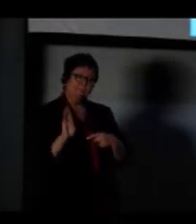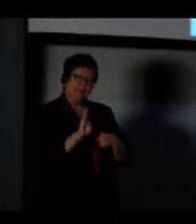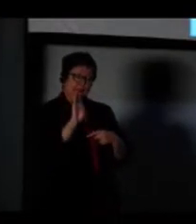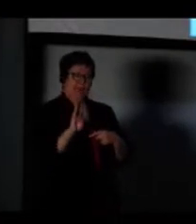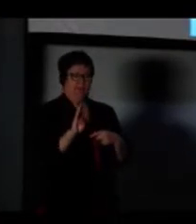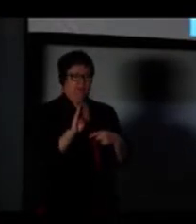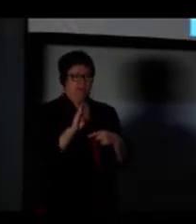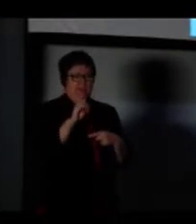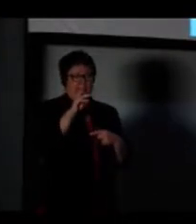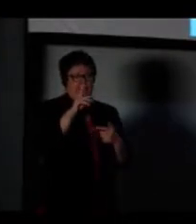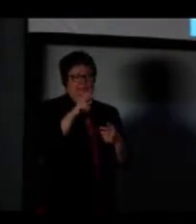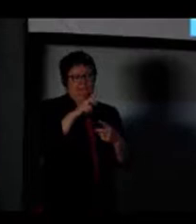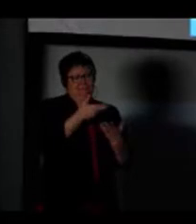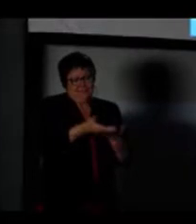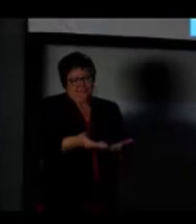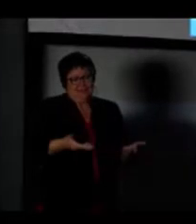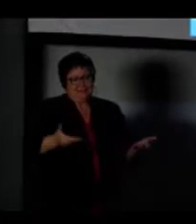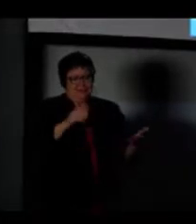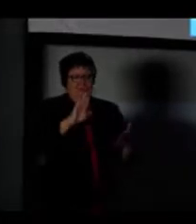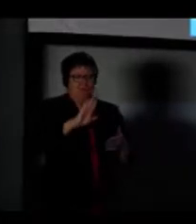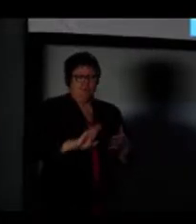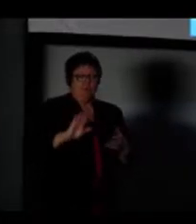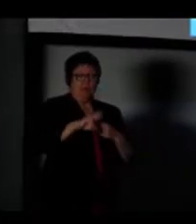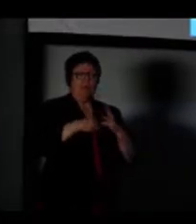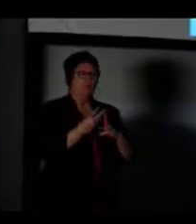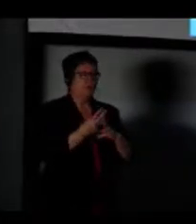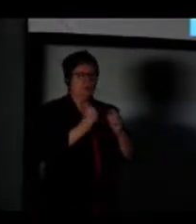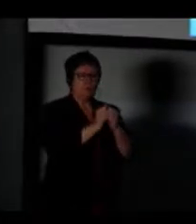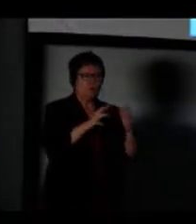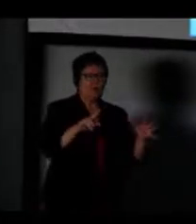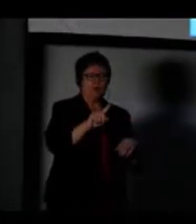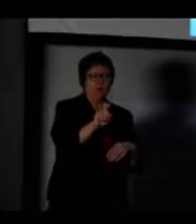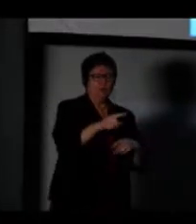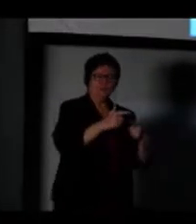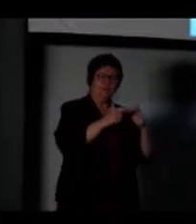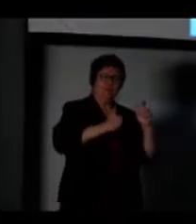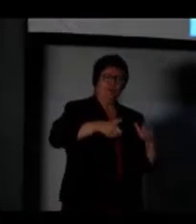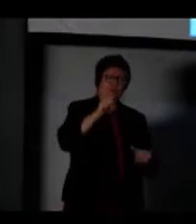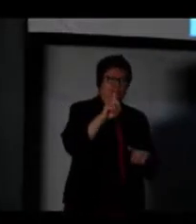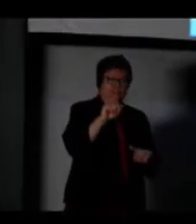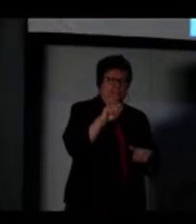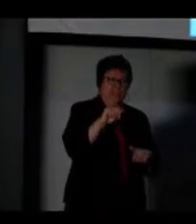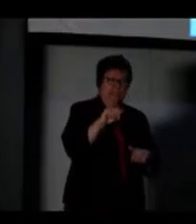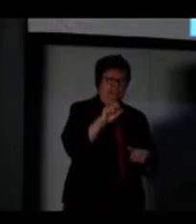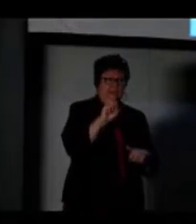world. Unambiguously, the biggest set of data on this planet